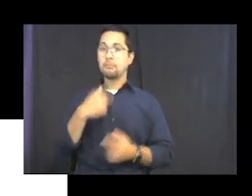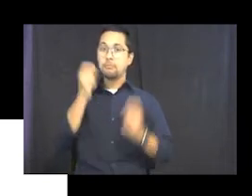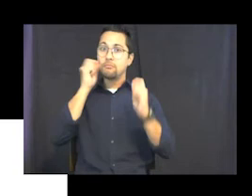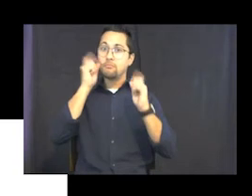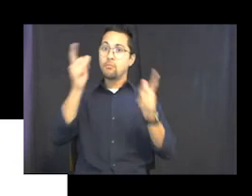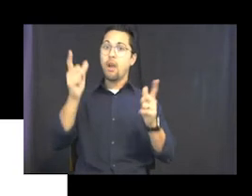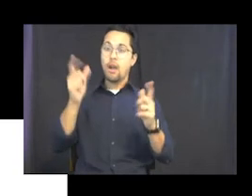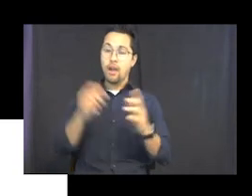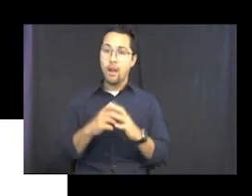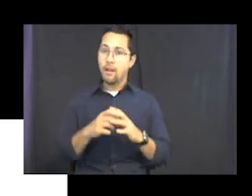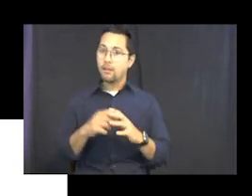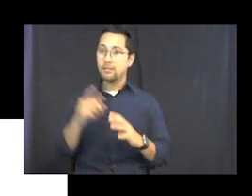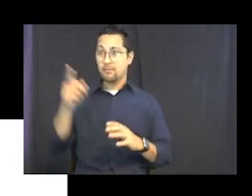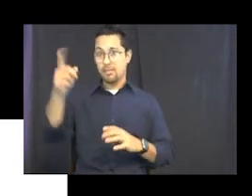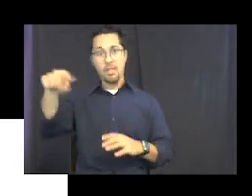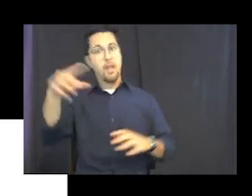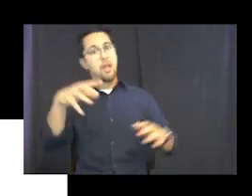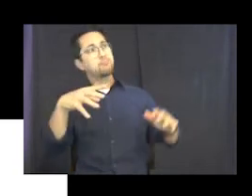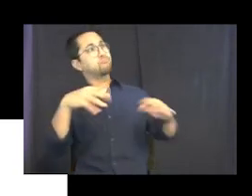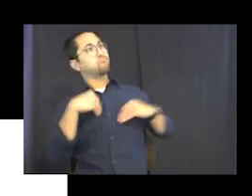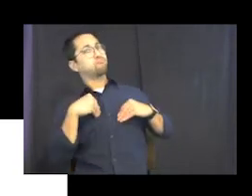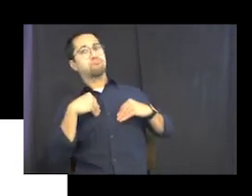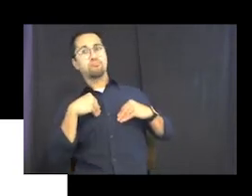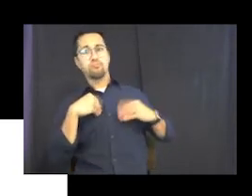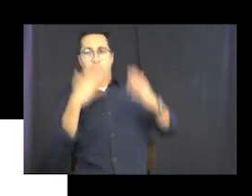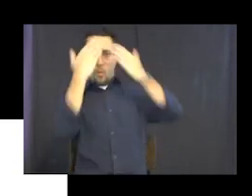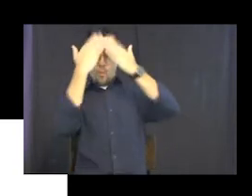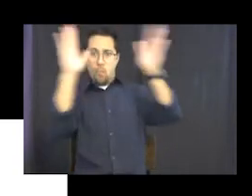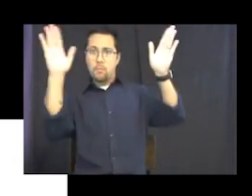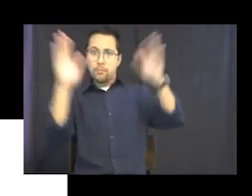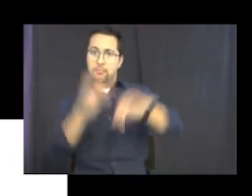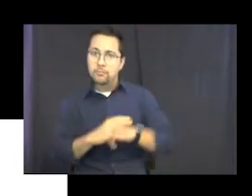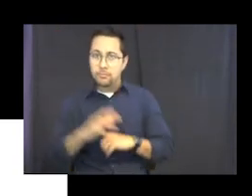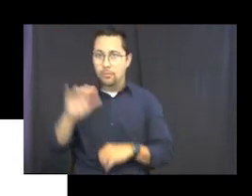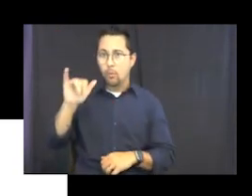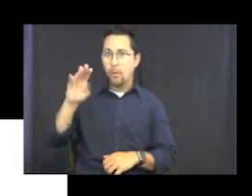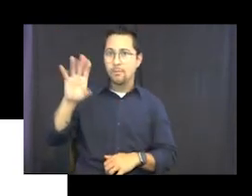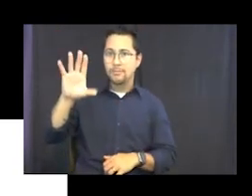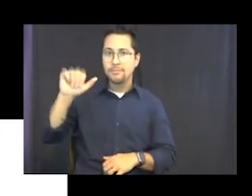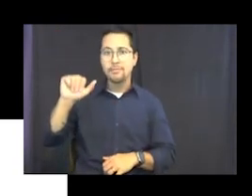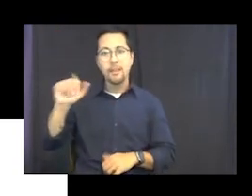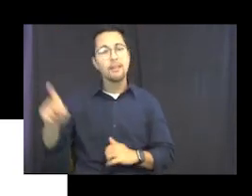surprisingly received, and a